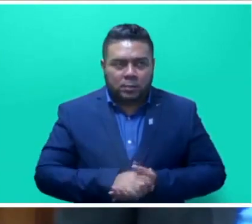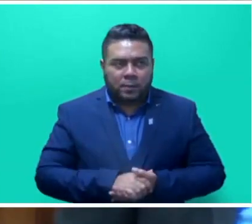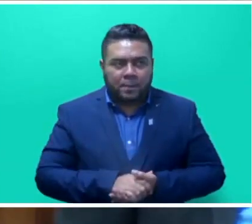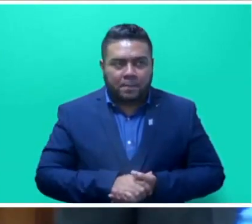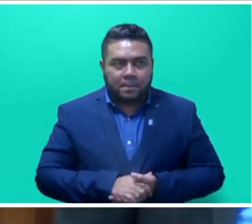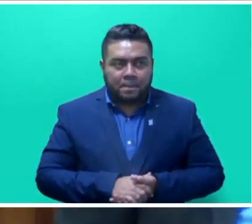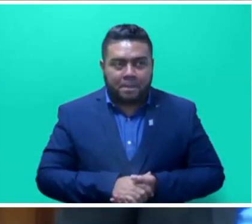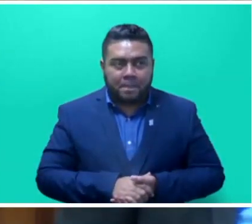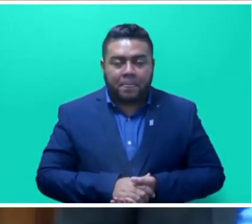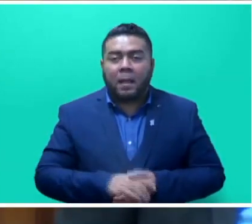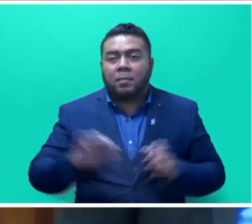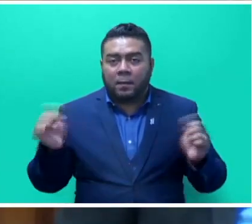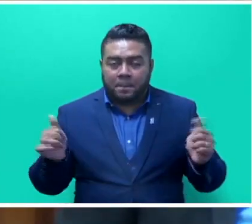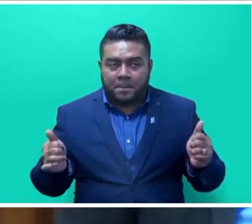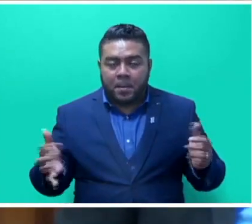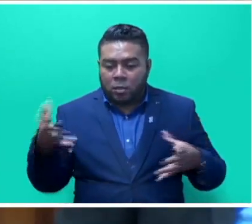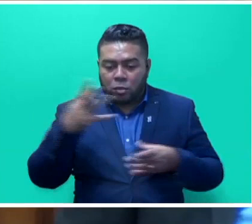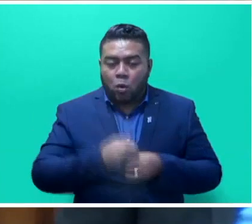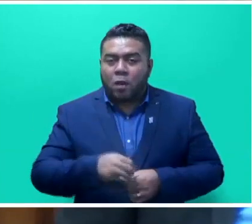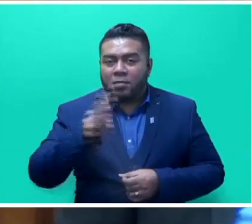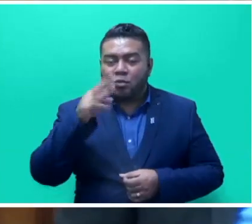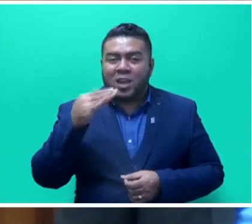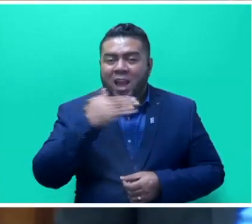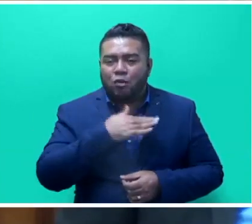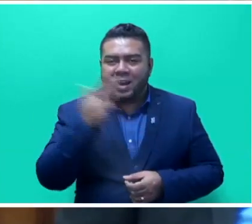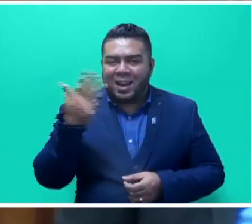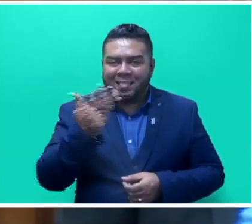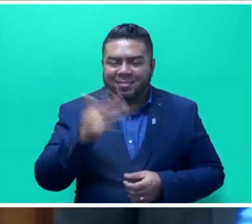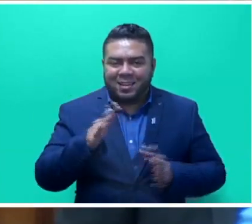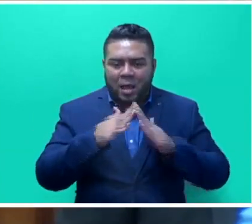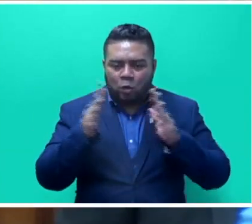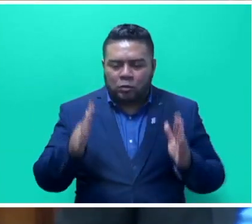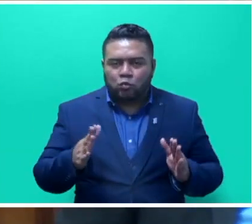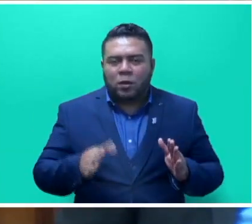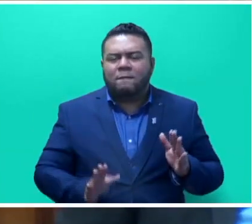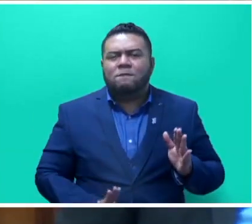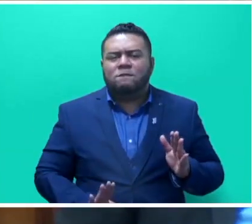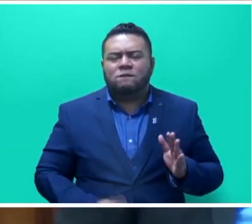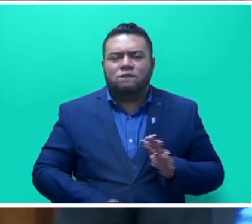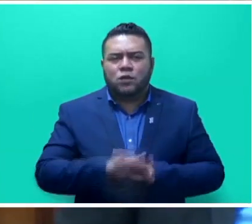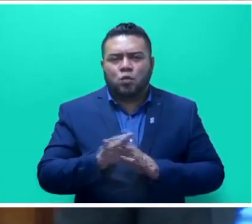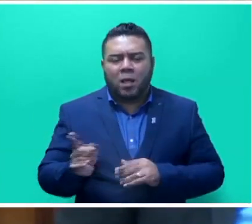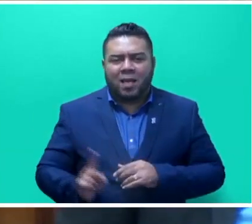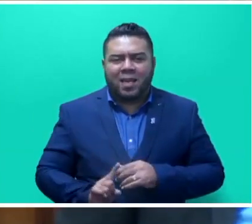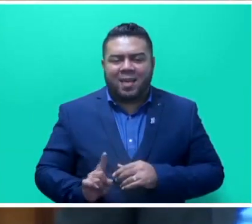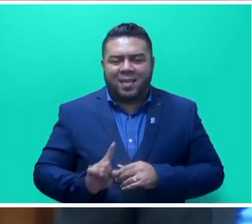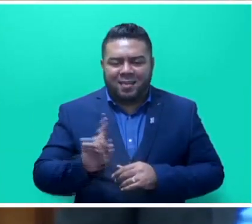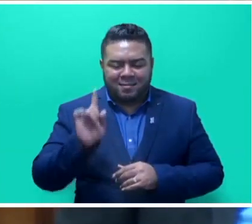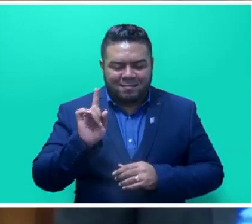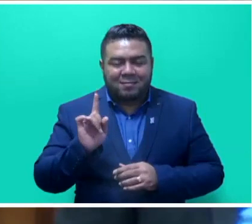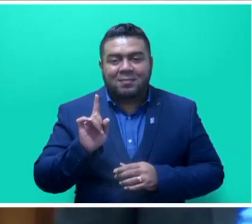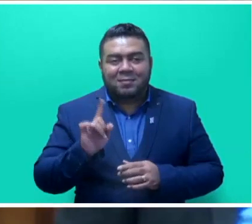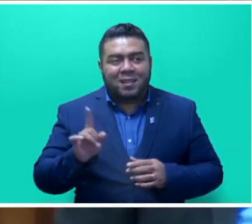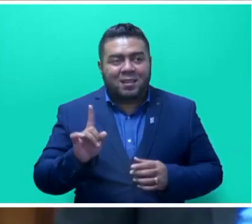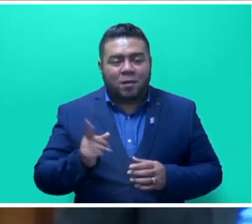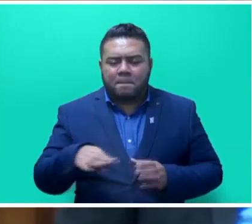So at the end of the upgrade, a total of 319 households will have access to fully serviced subdivided lots with